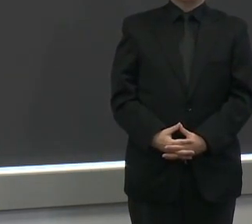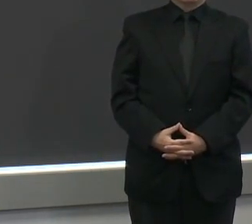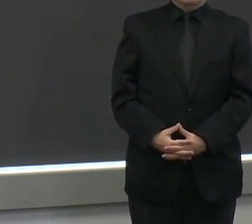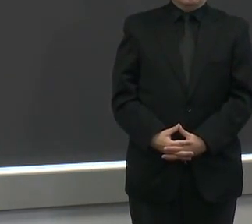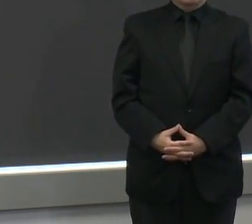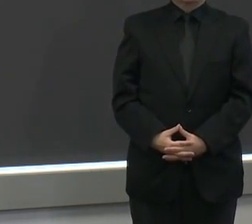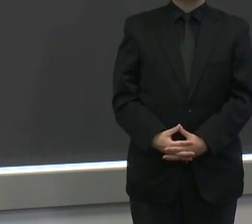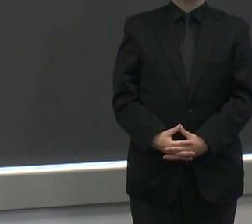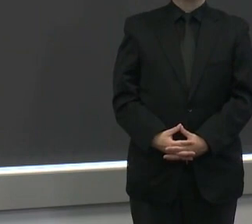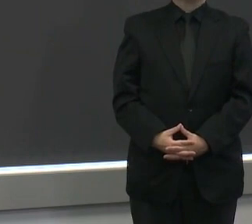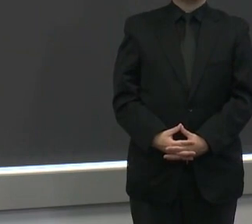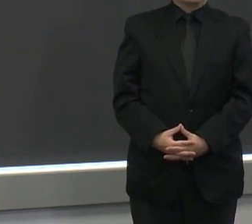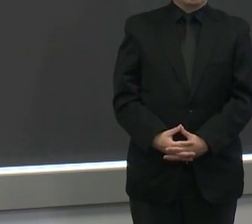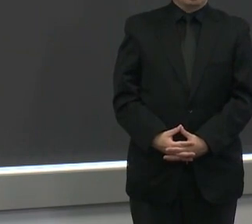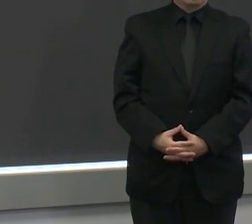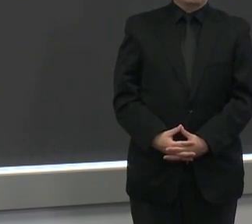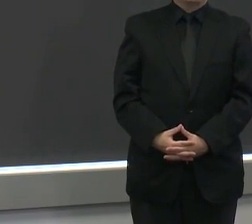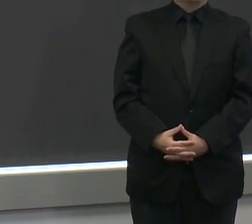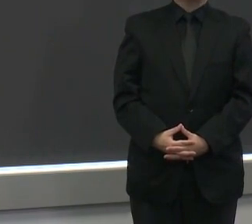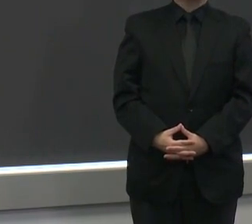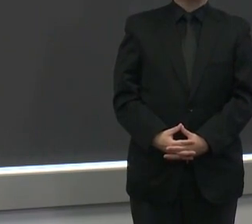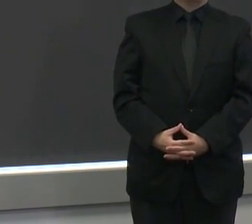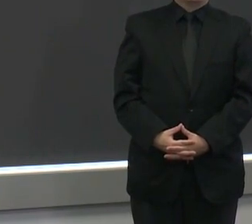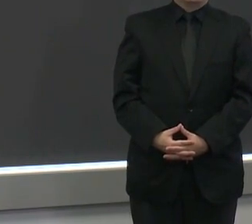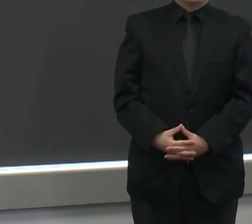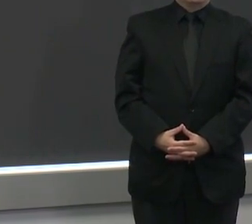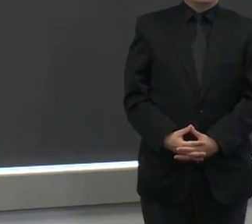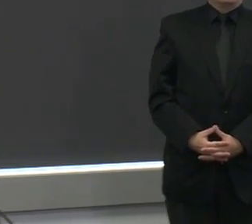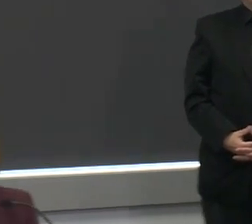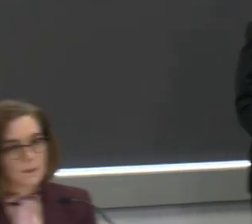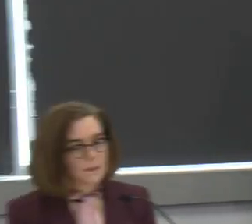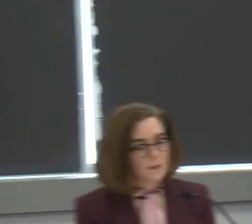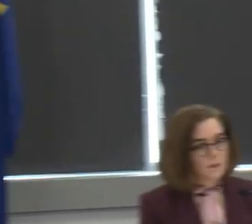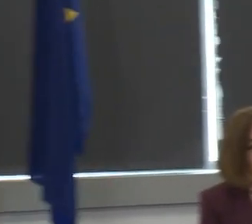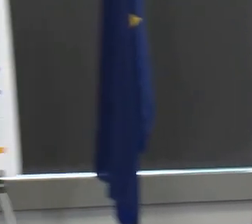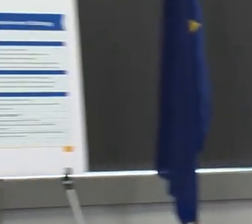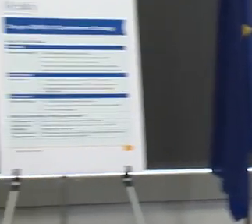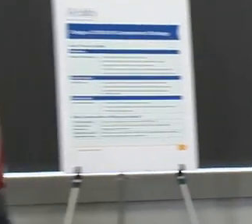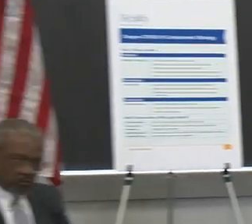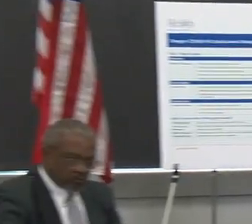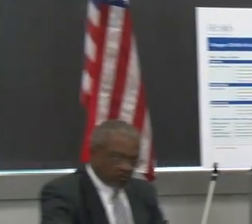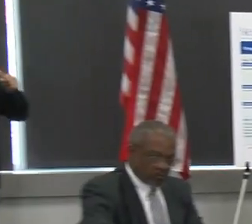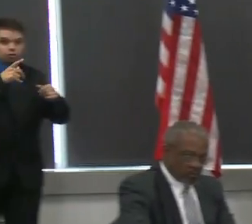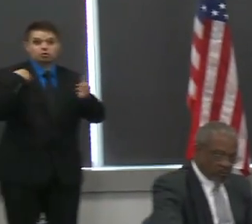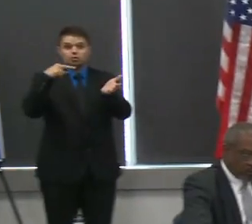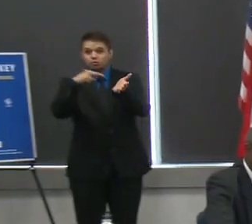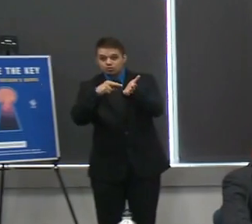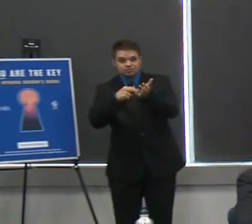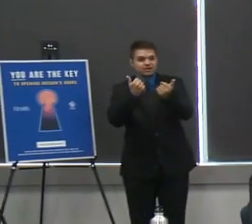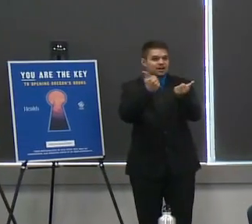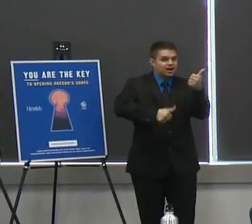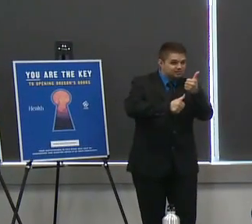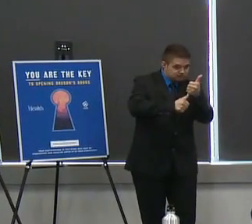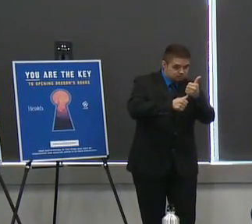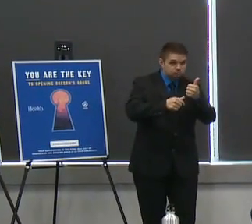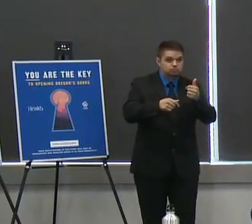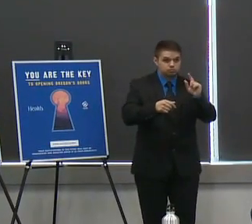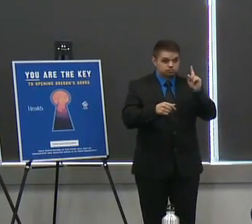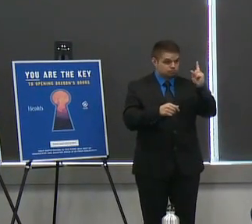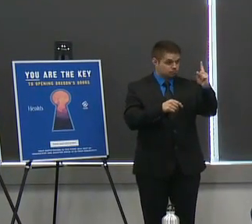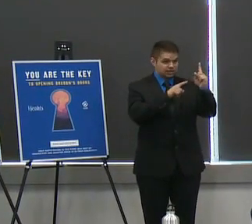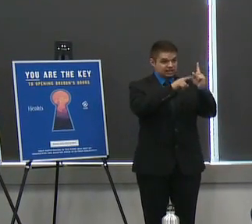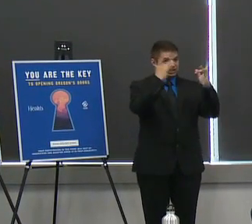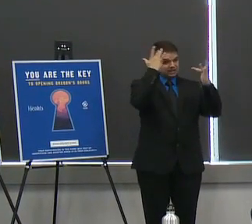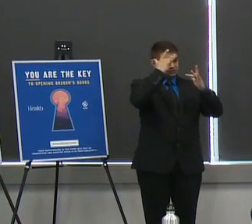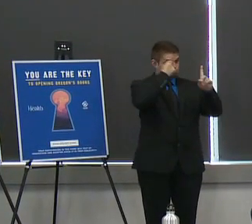will all staff and all residents be tested all residents and staff and facilities with one more diagnosed for symptomatic cases what do you